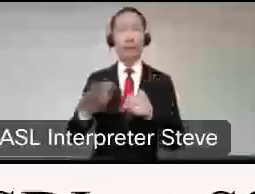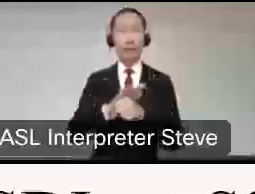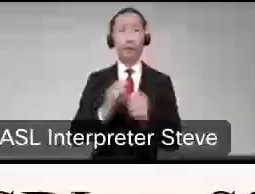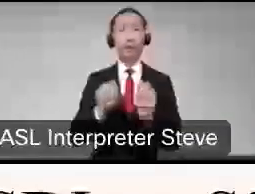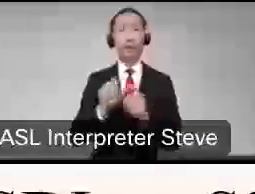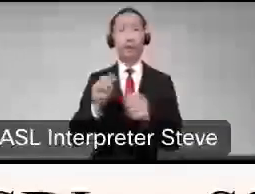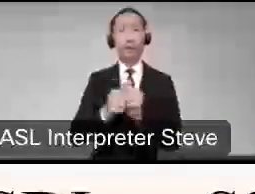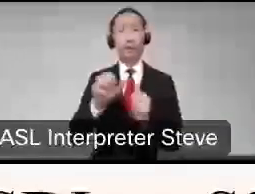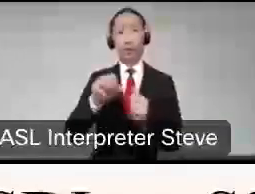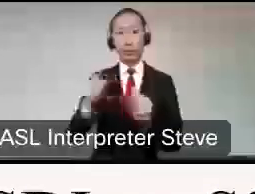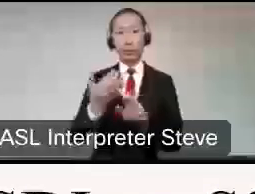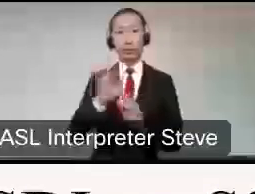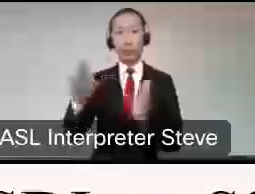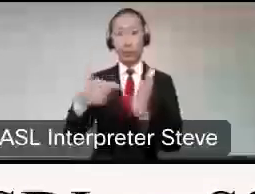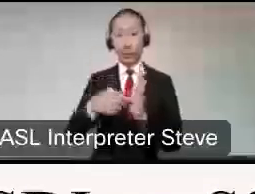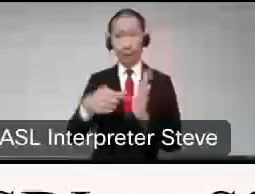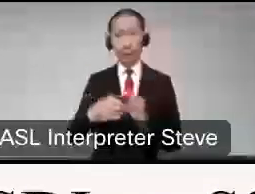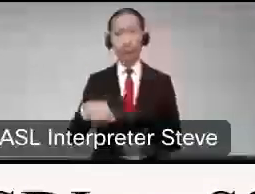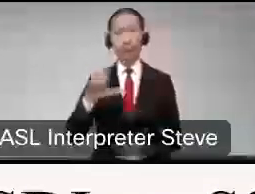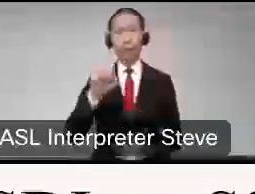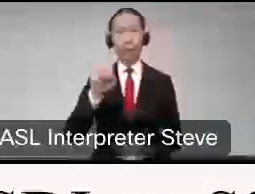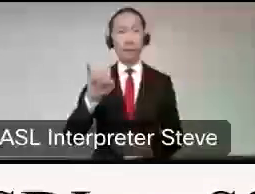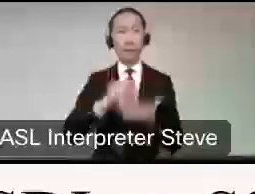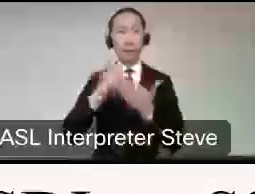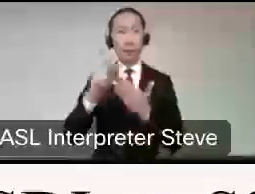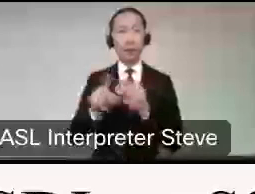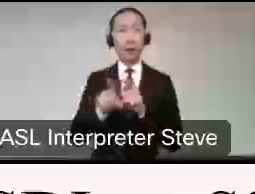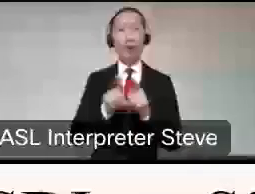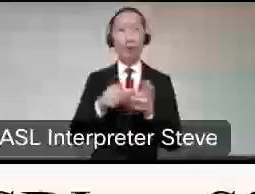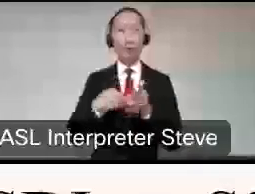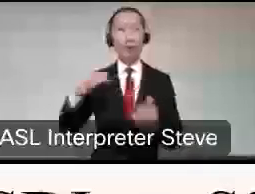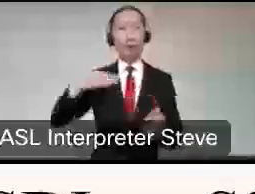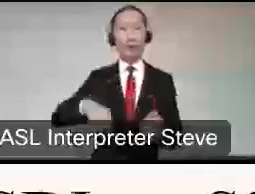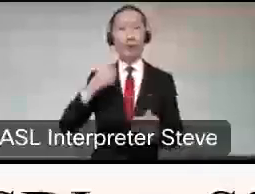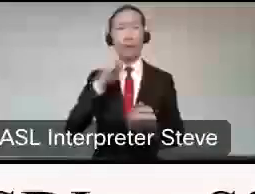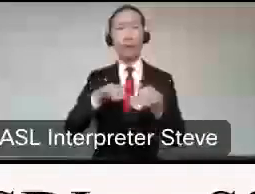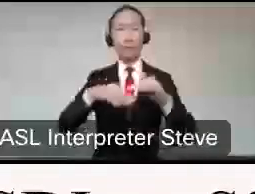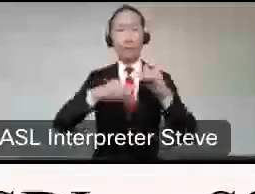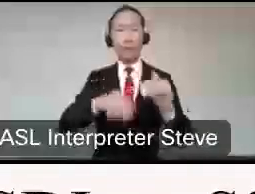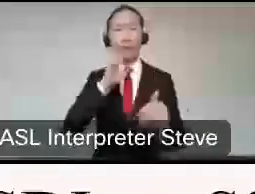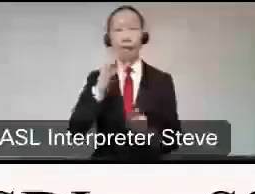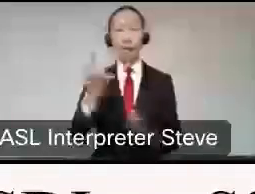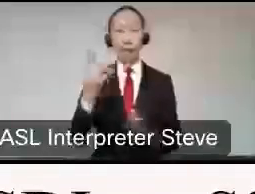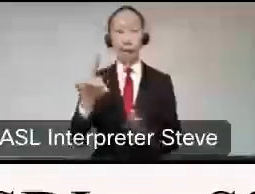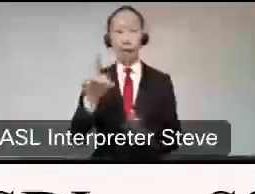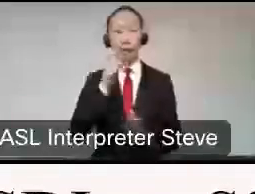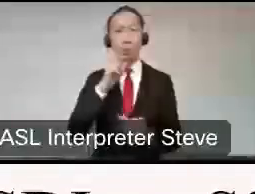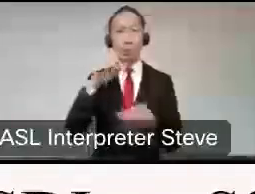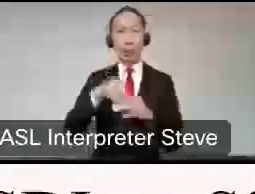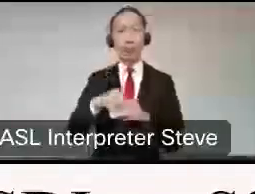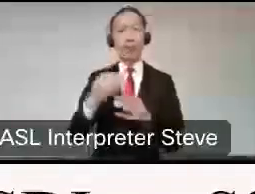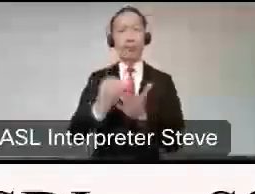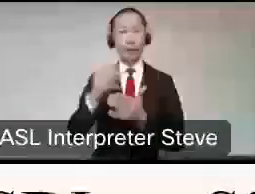death. And the SSI program also pays benefits for children under age 18 who are in financial need and